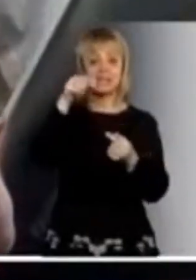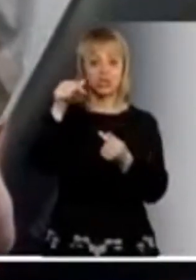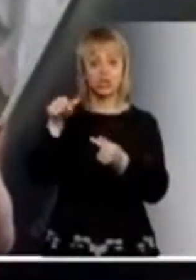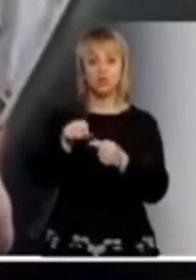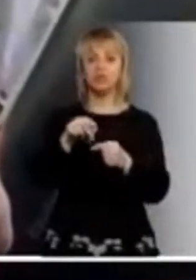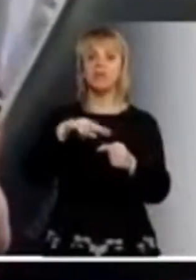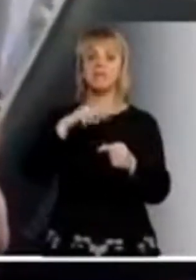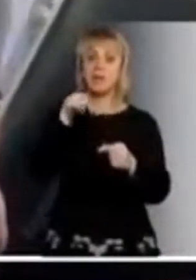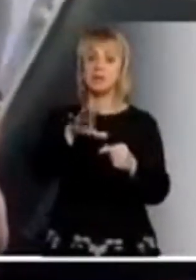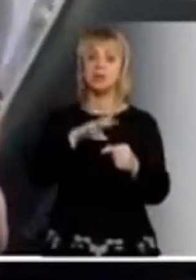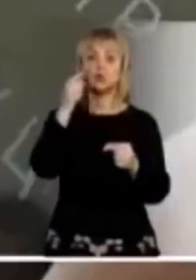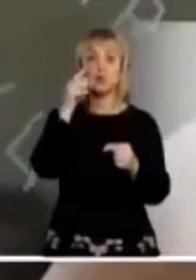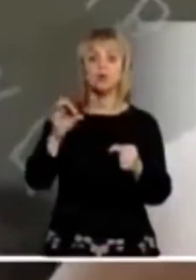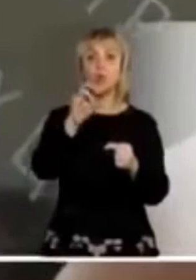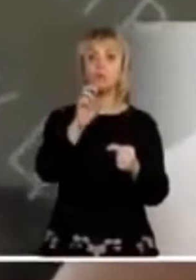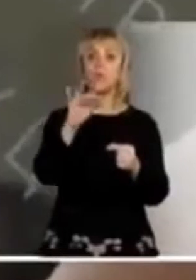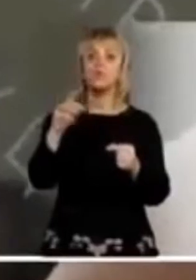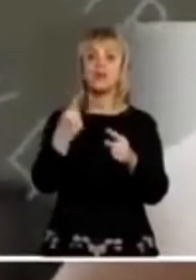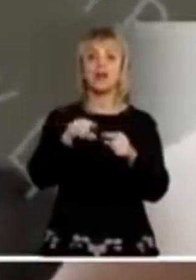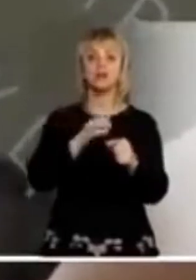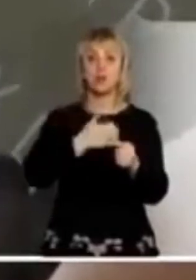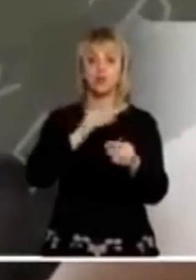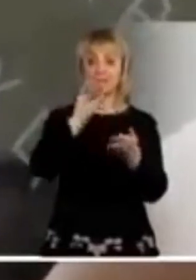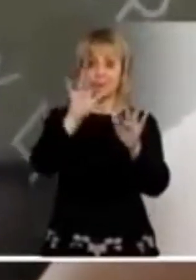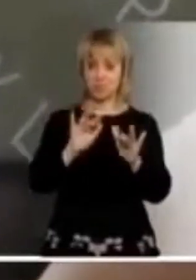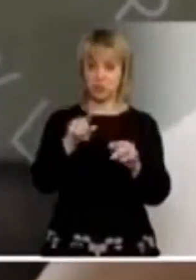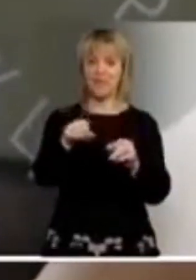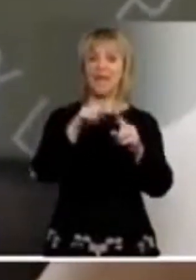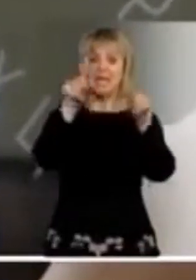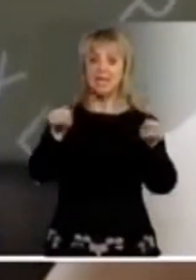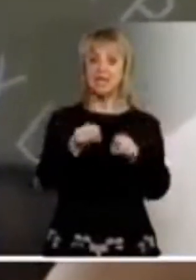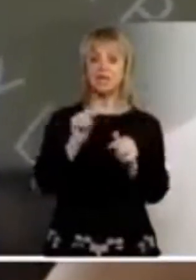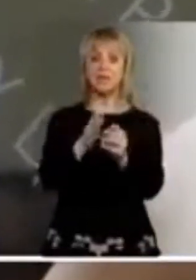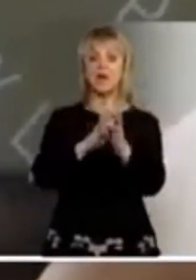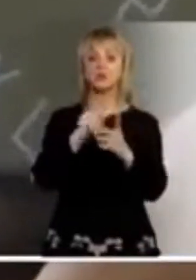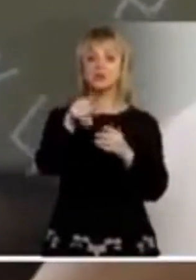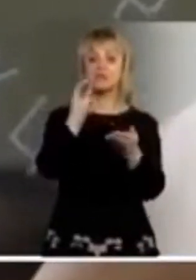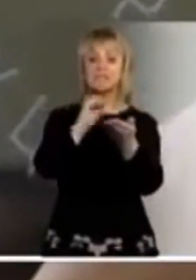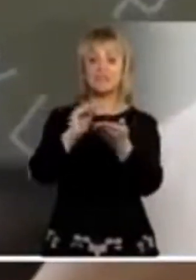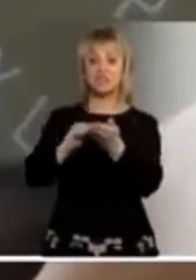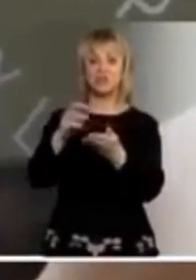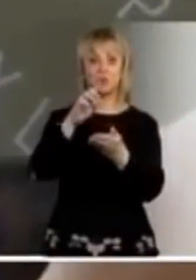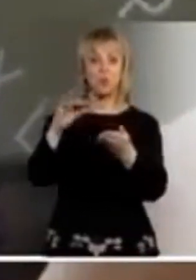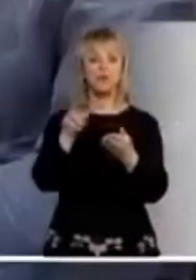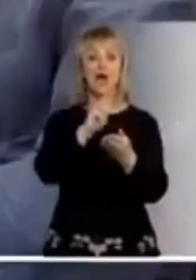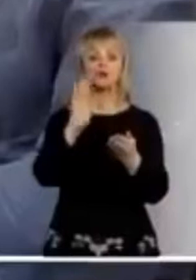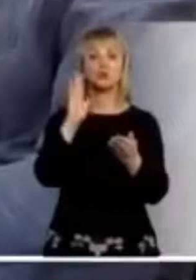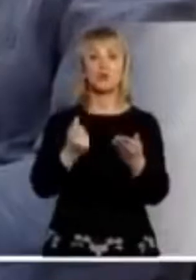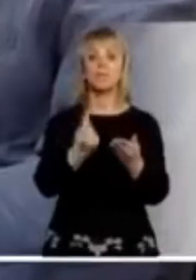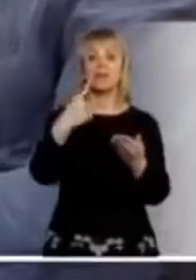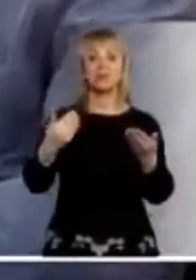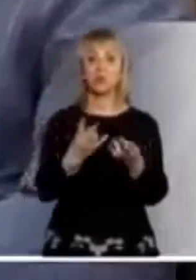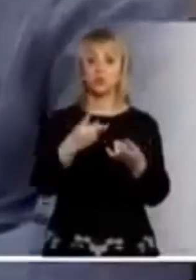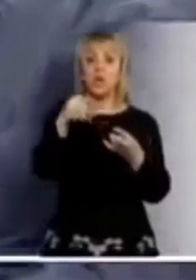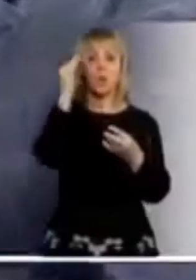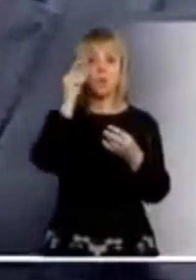to concentrate and constantly think about the letter he wants to print. The symbols are alternately displayed on the screen, and as soon as the